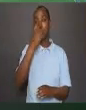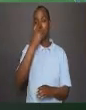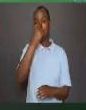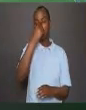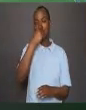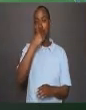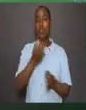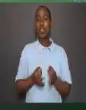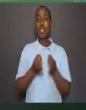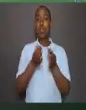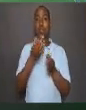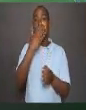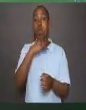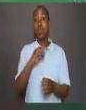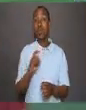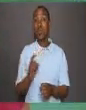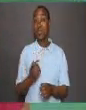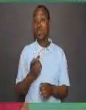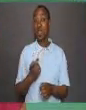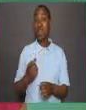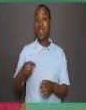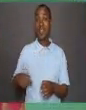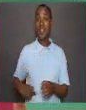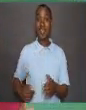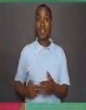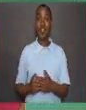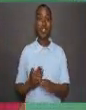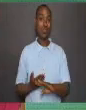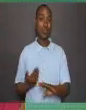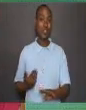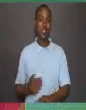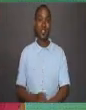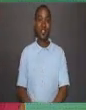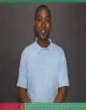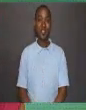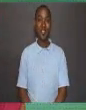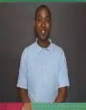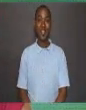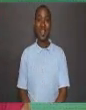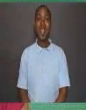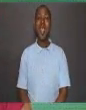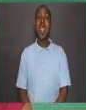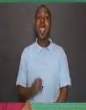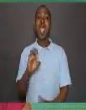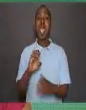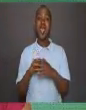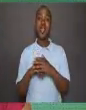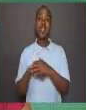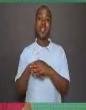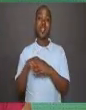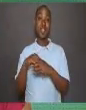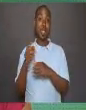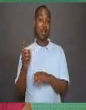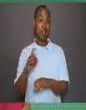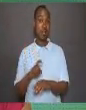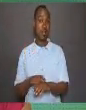before it enters the lungs. By the time it is exhaled, it is